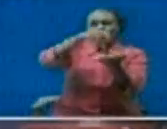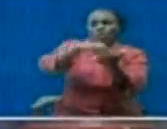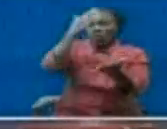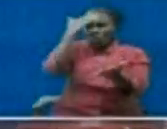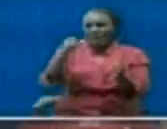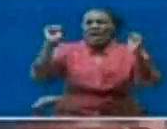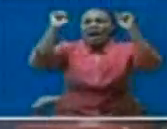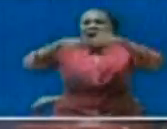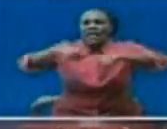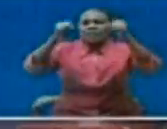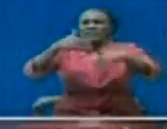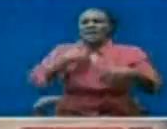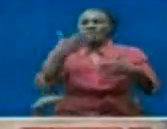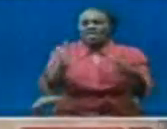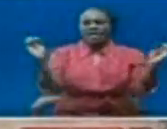grounds.